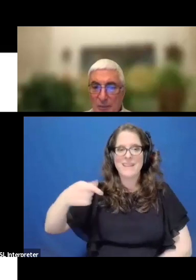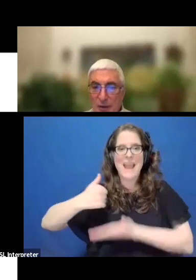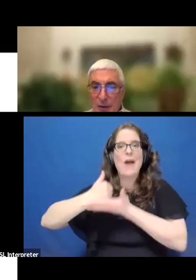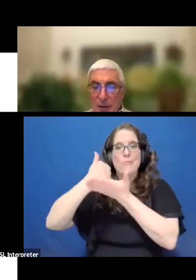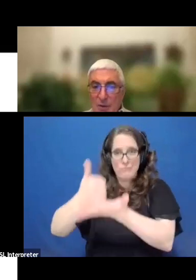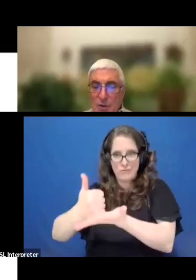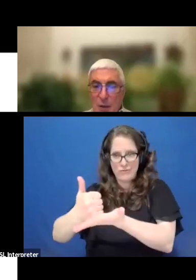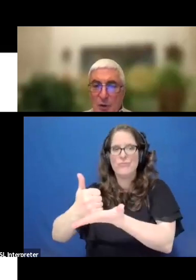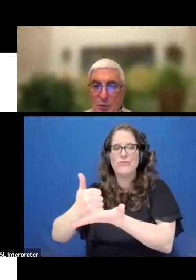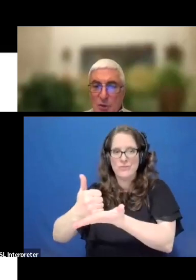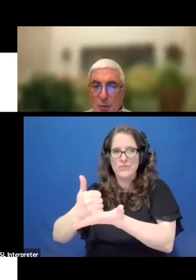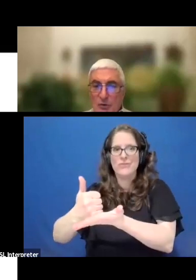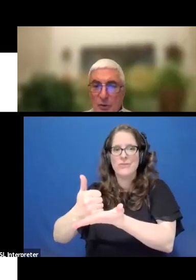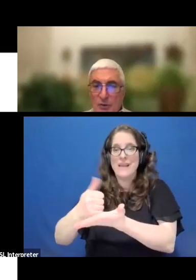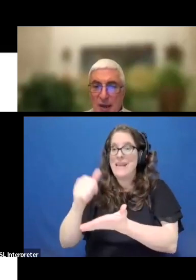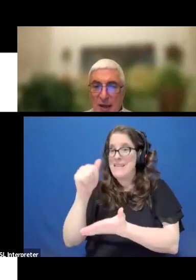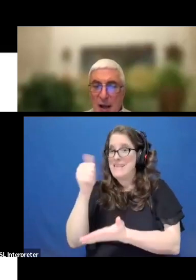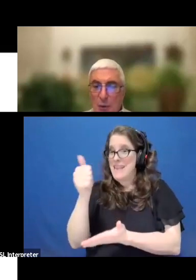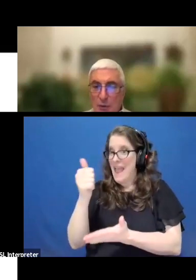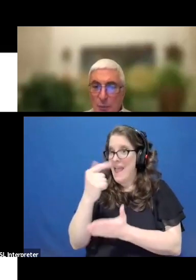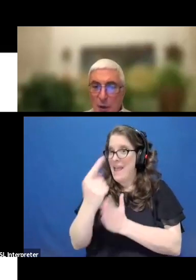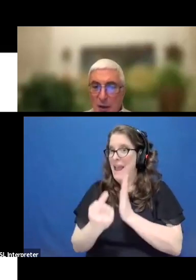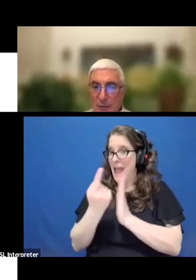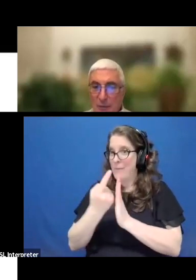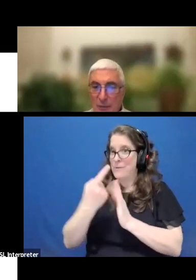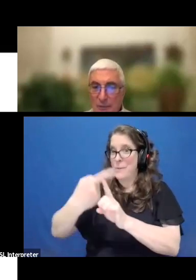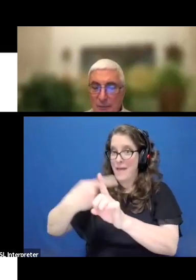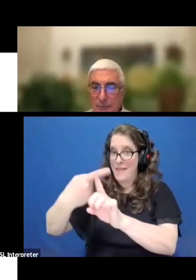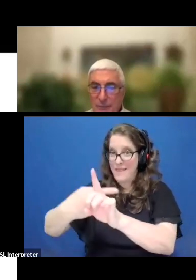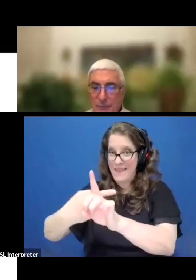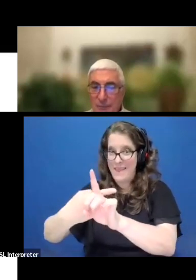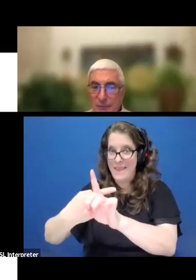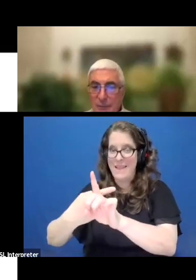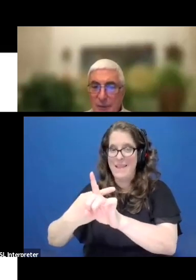job. Job coach helps her 10 hours a month.